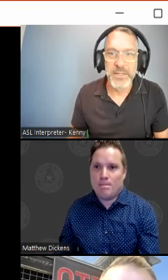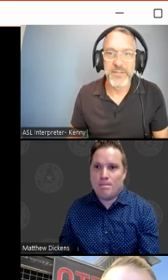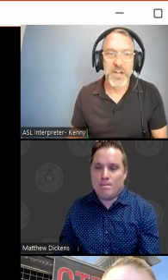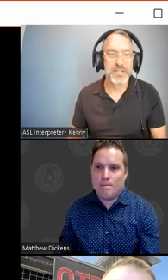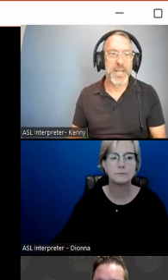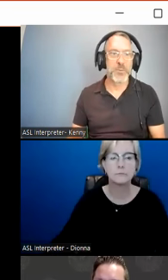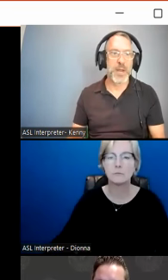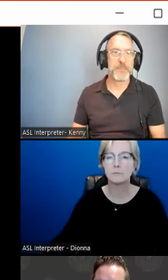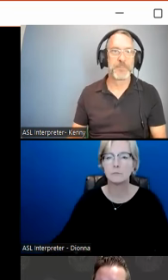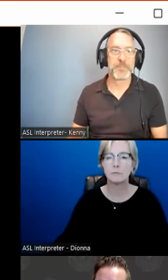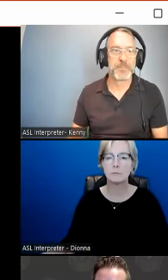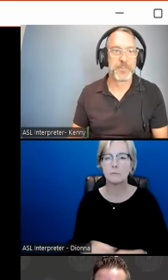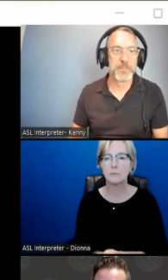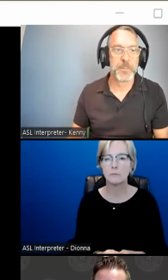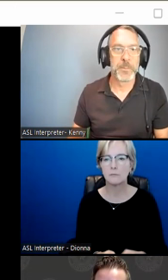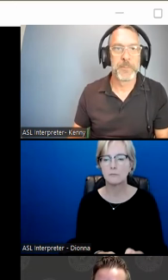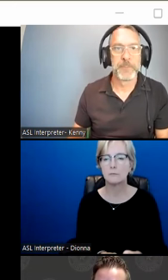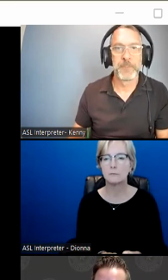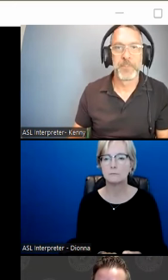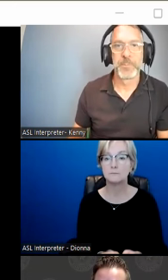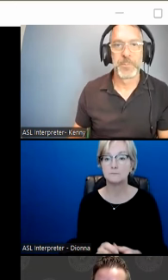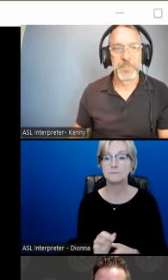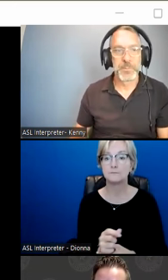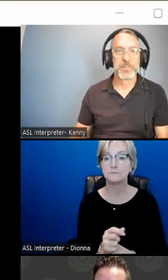Okay, Stefan, take it away.